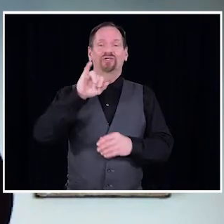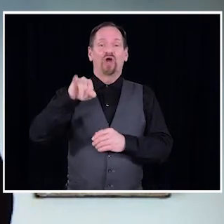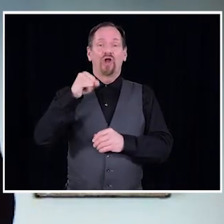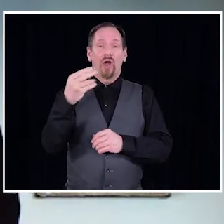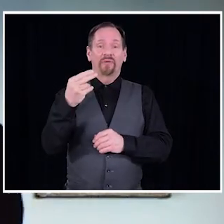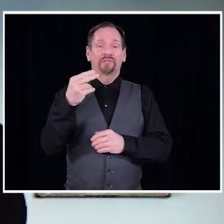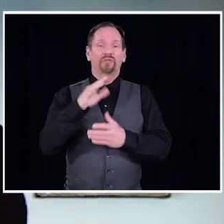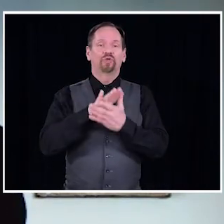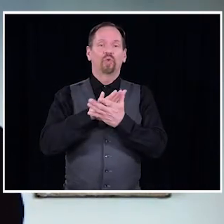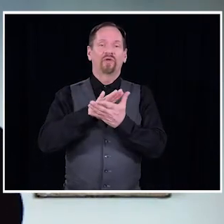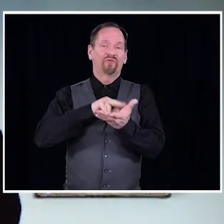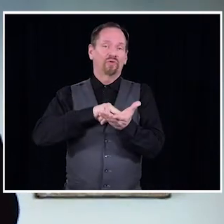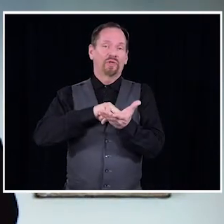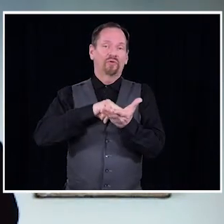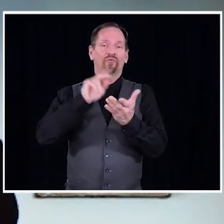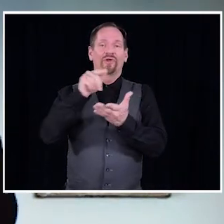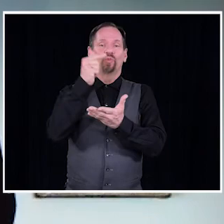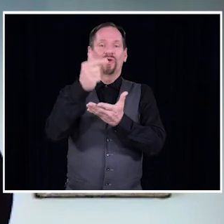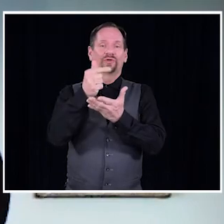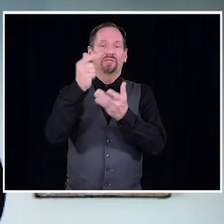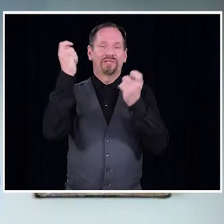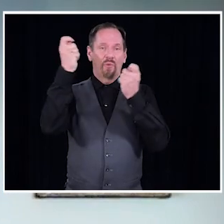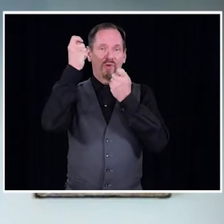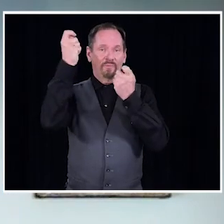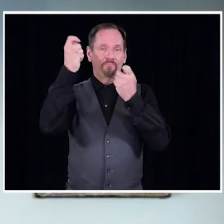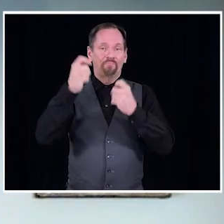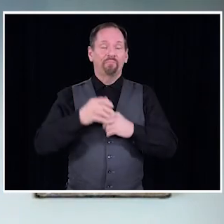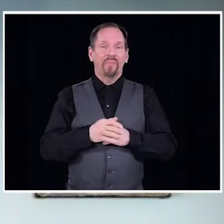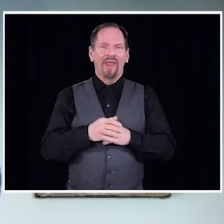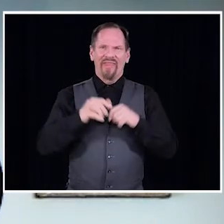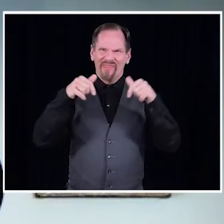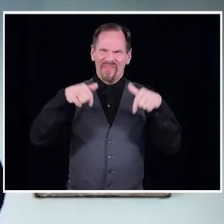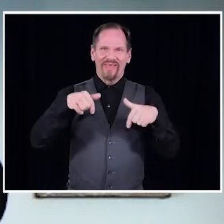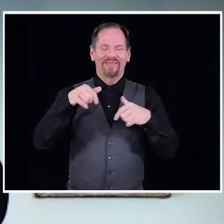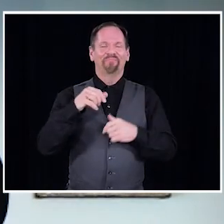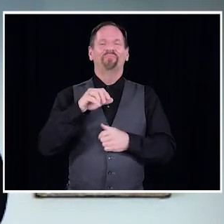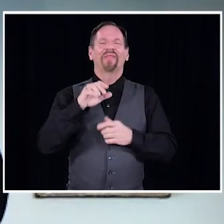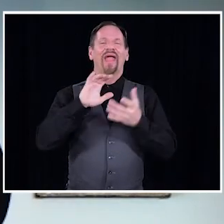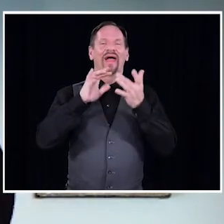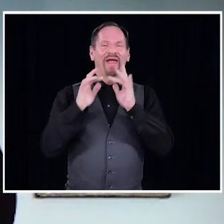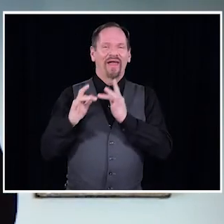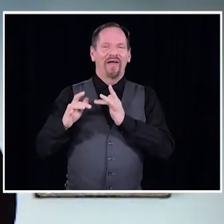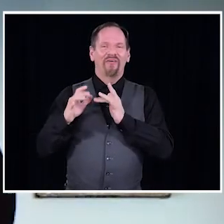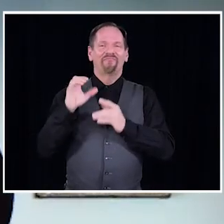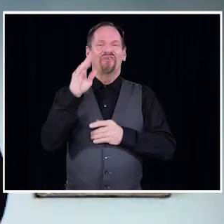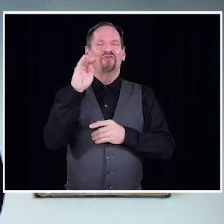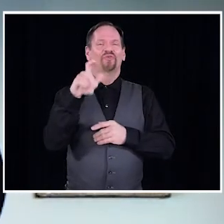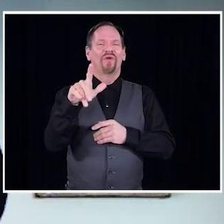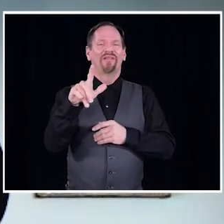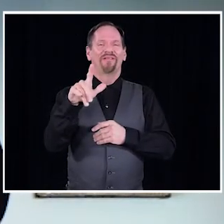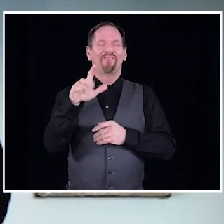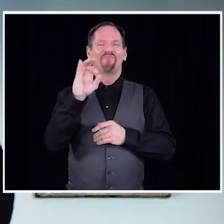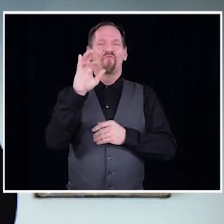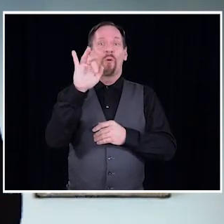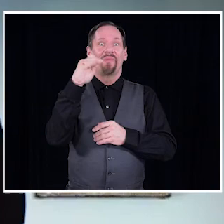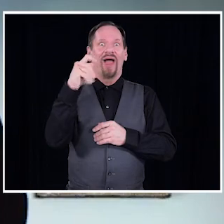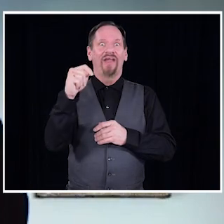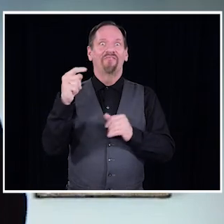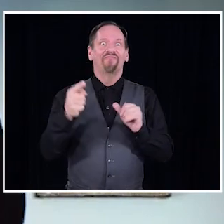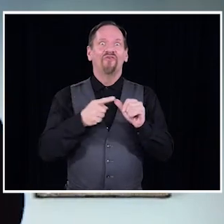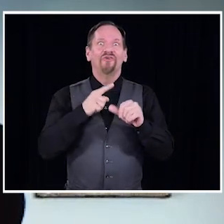School of Nursing graduation ceremony. This virtual format is the first of its kind in our